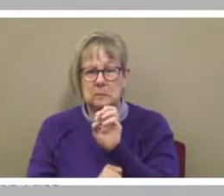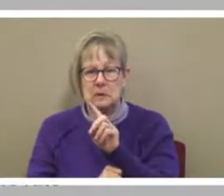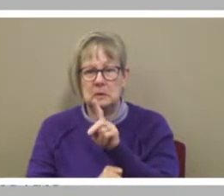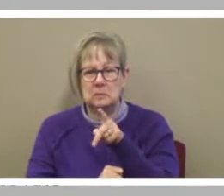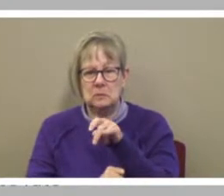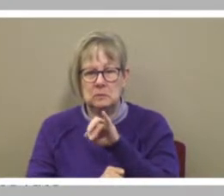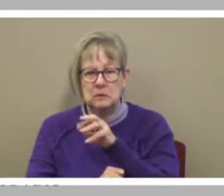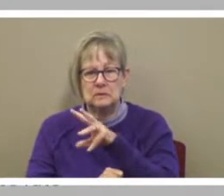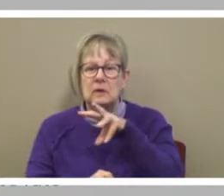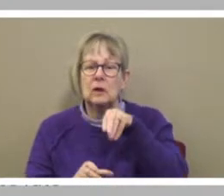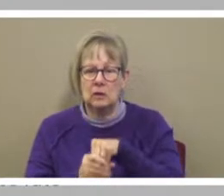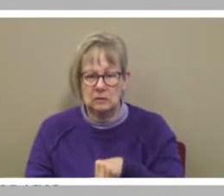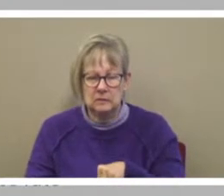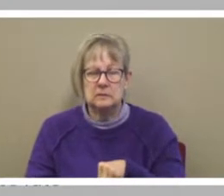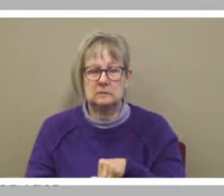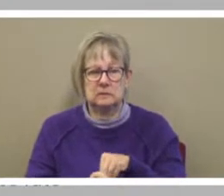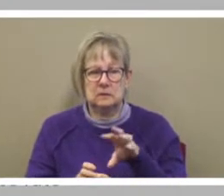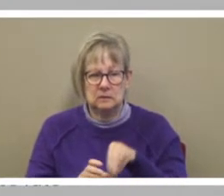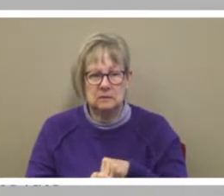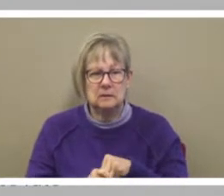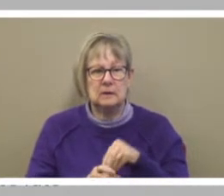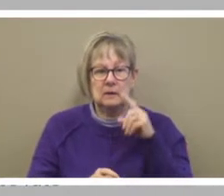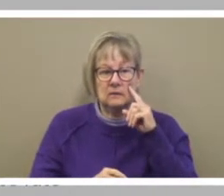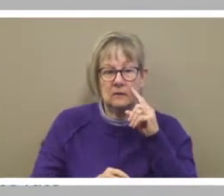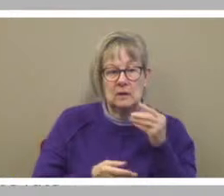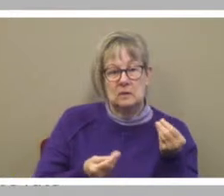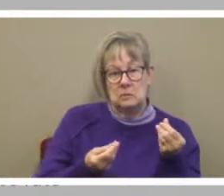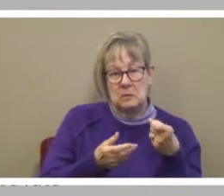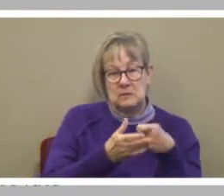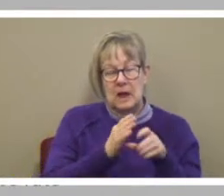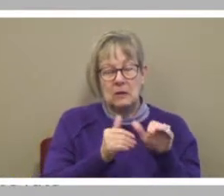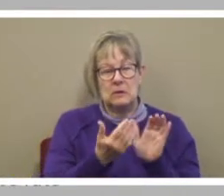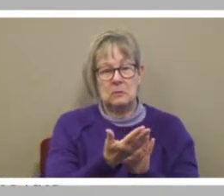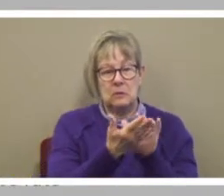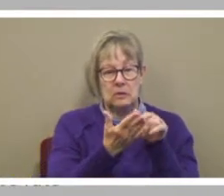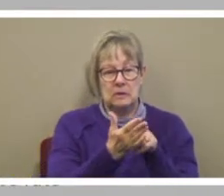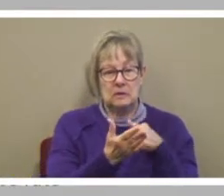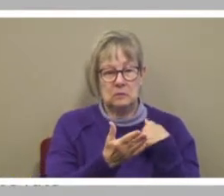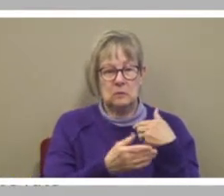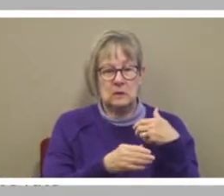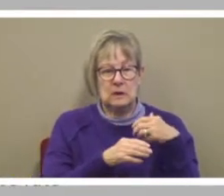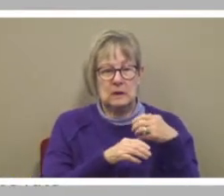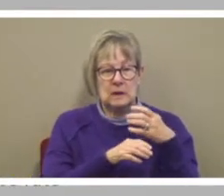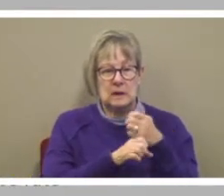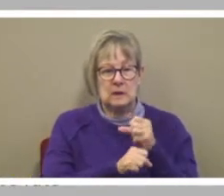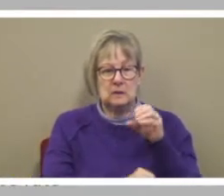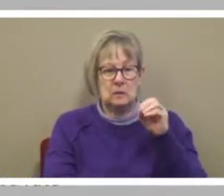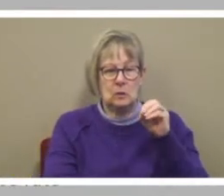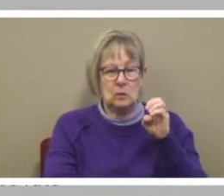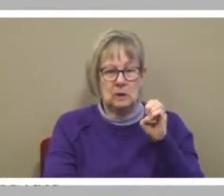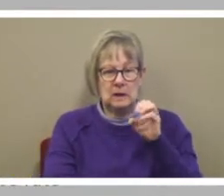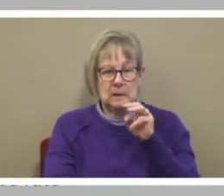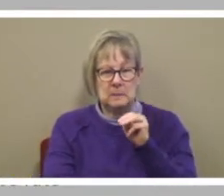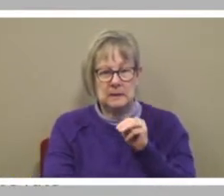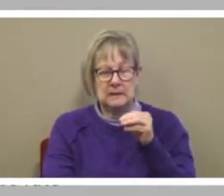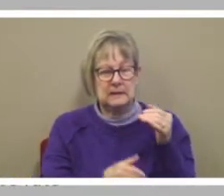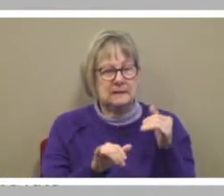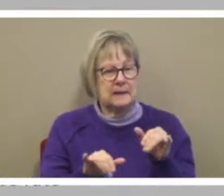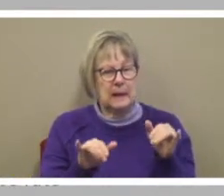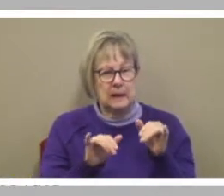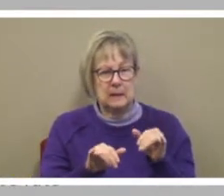so revenues. So as I mentioned, for the property taxes, the way we approached it is we held the O&M the same. So there's